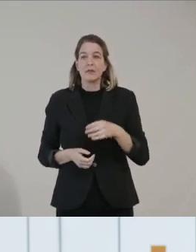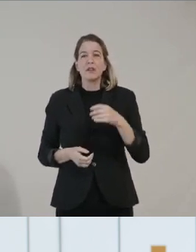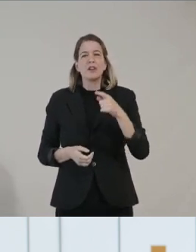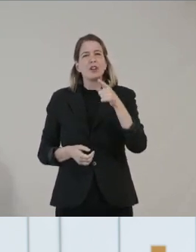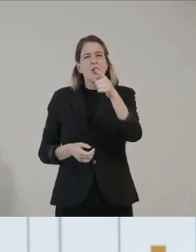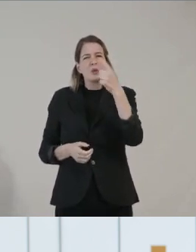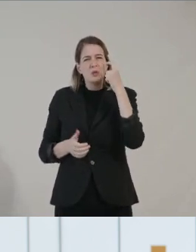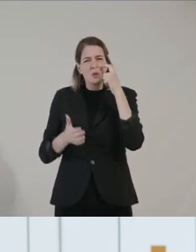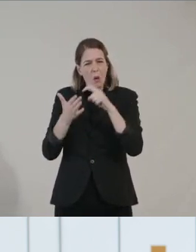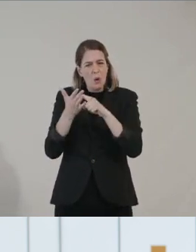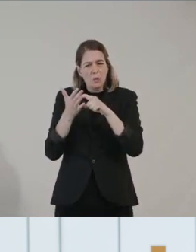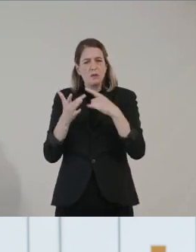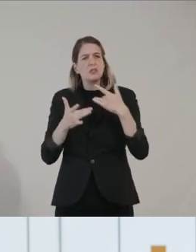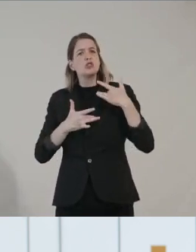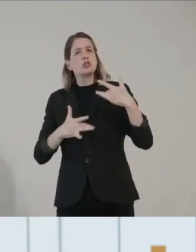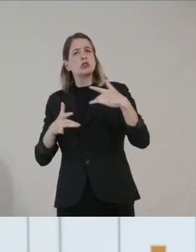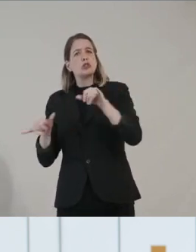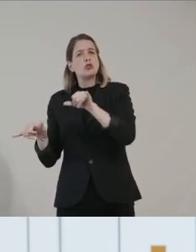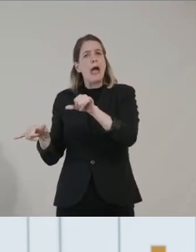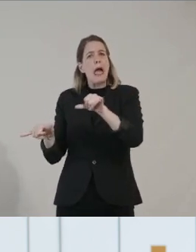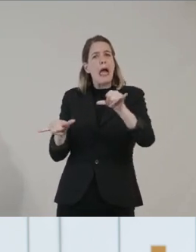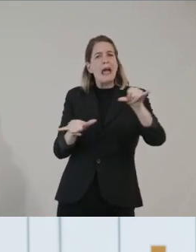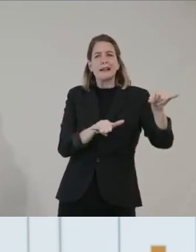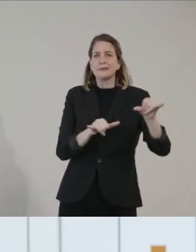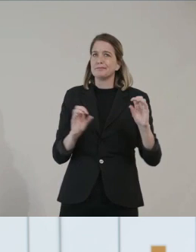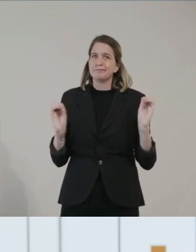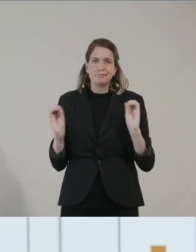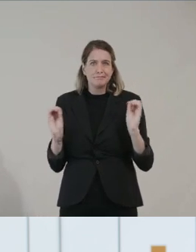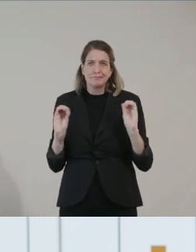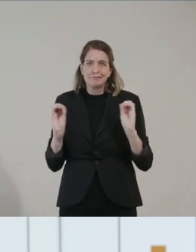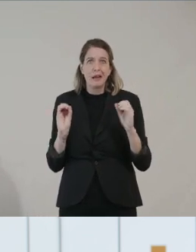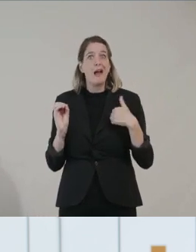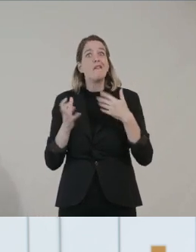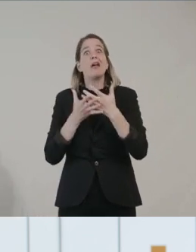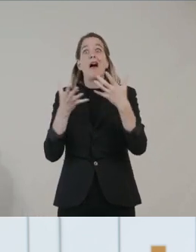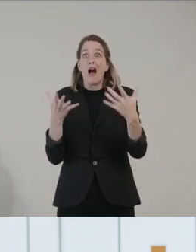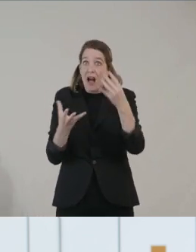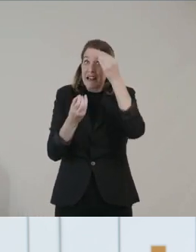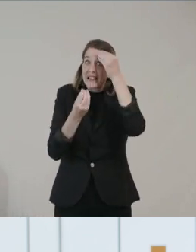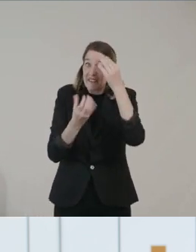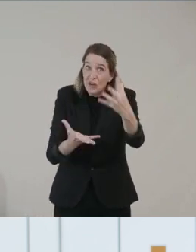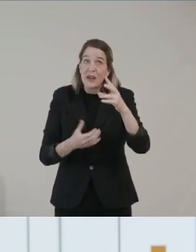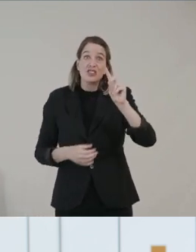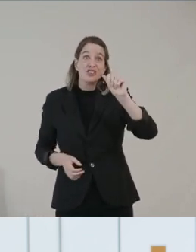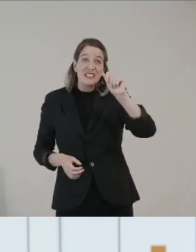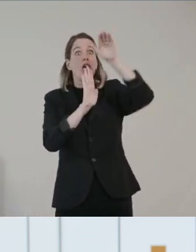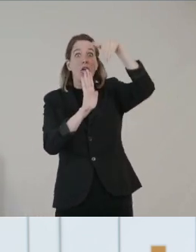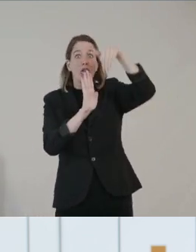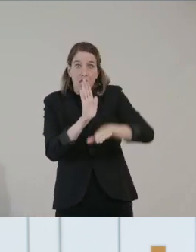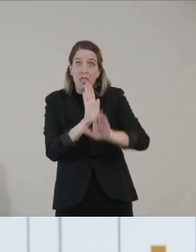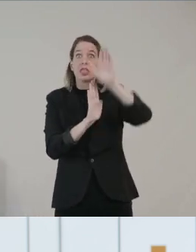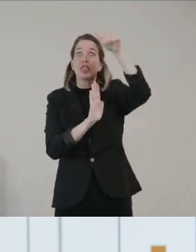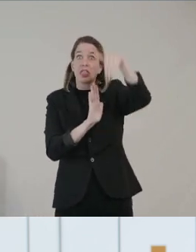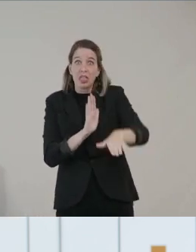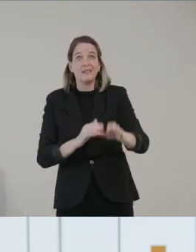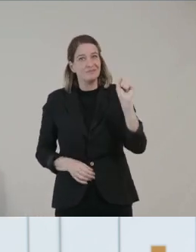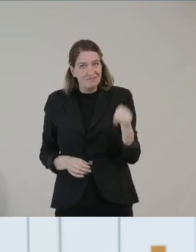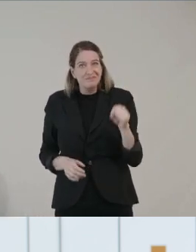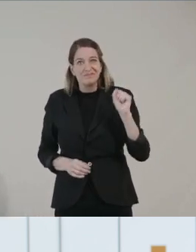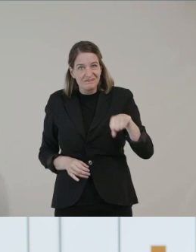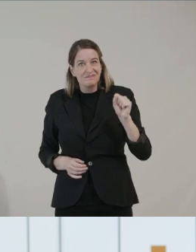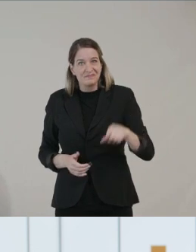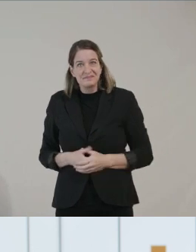chart. There's a lot of information and data, but it's changing and it's dynamic. We're going to continue to